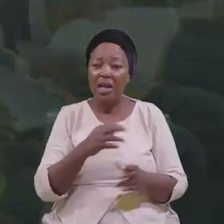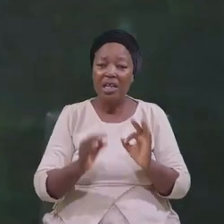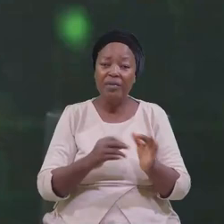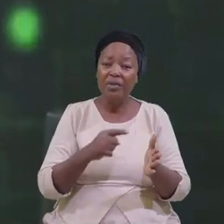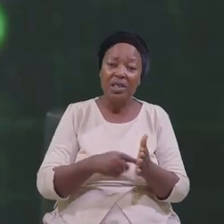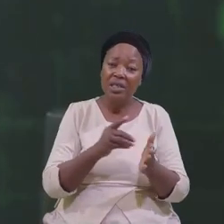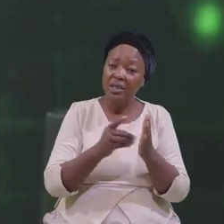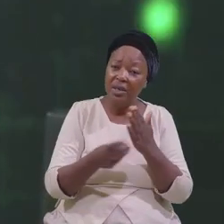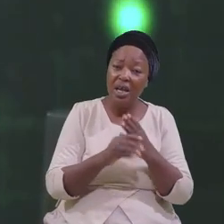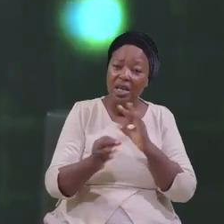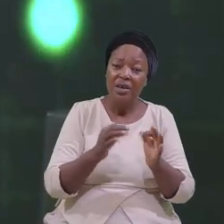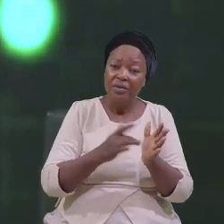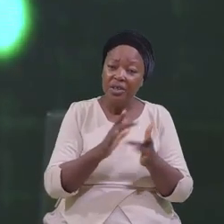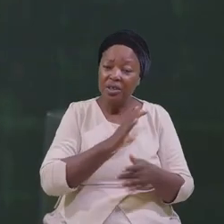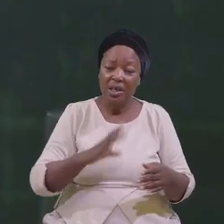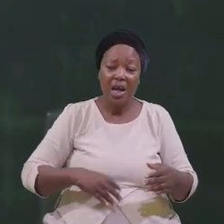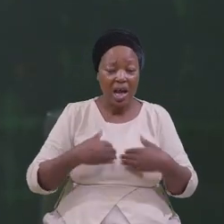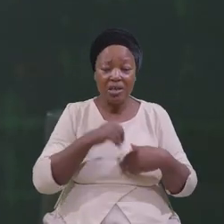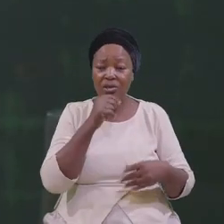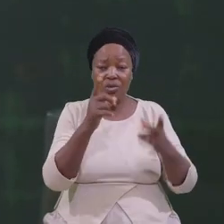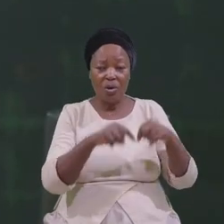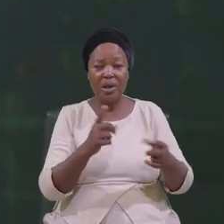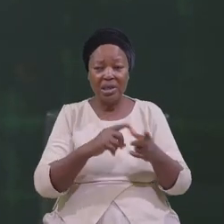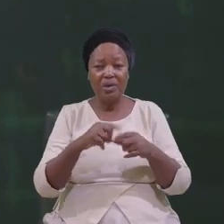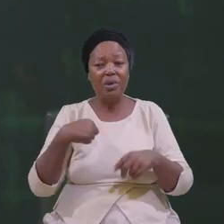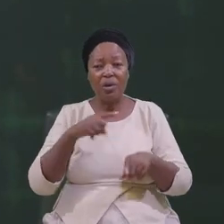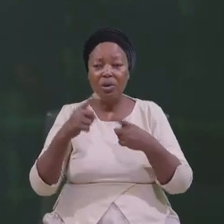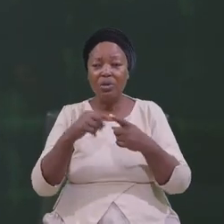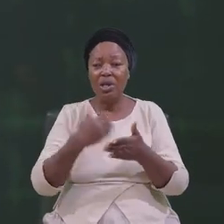December, if Jesus has not come and we're going to the